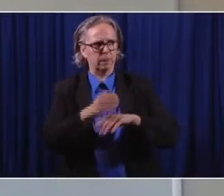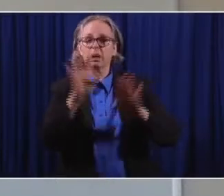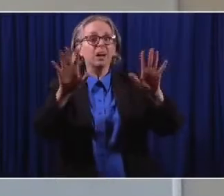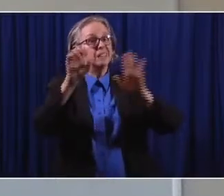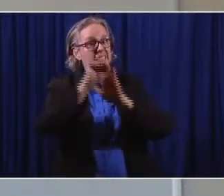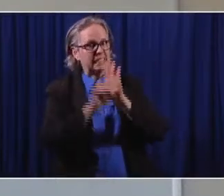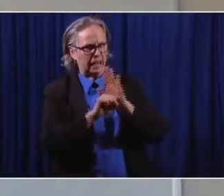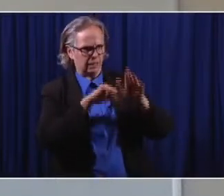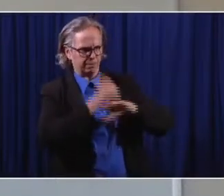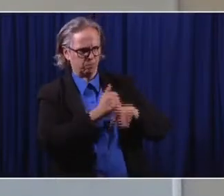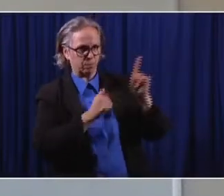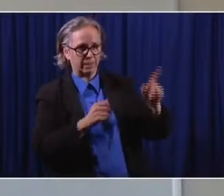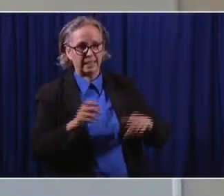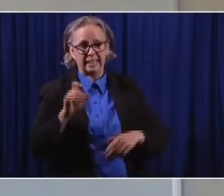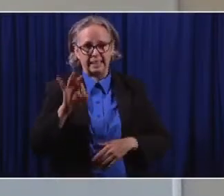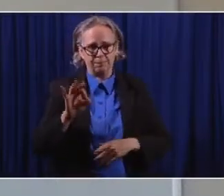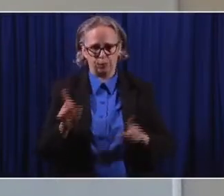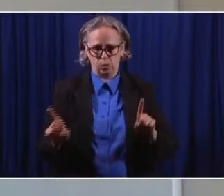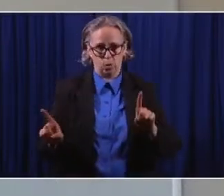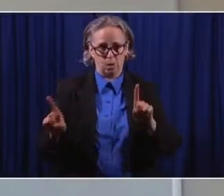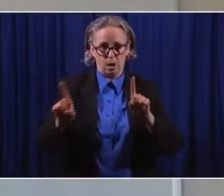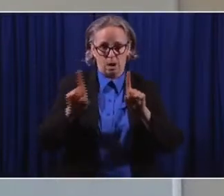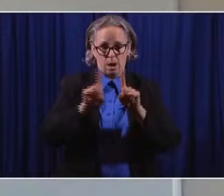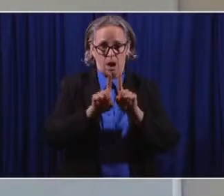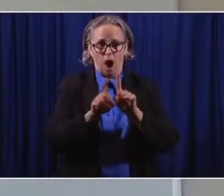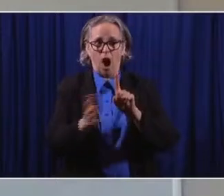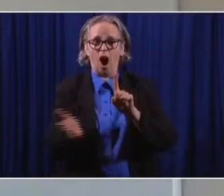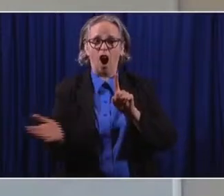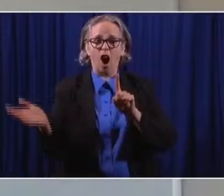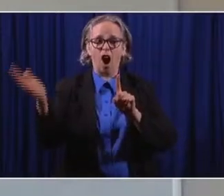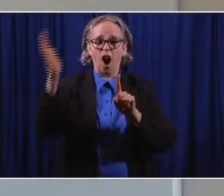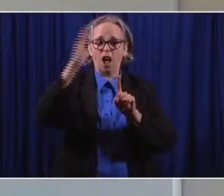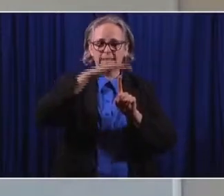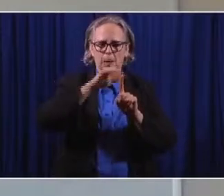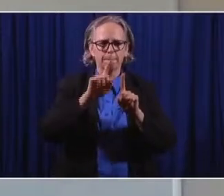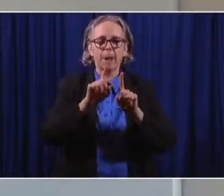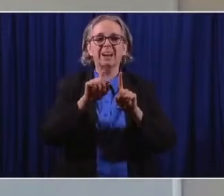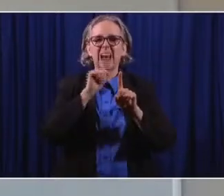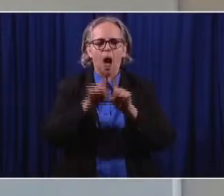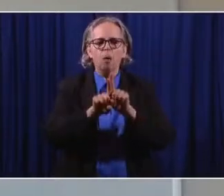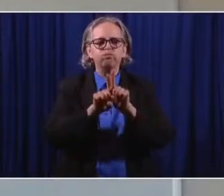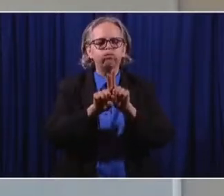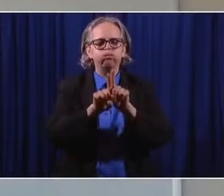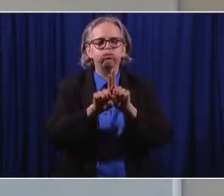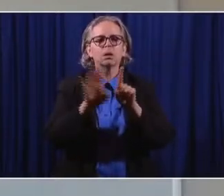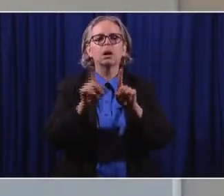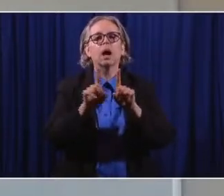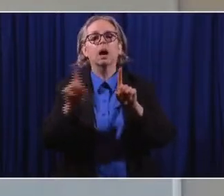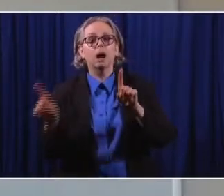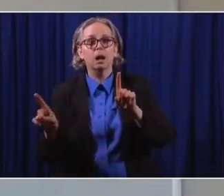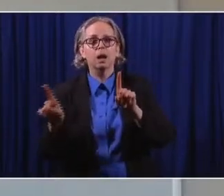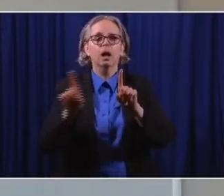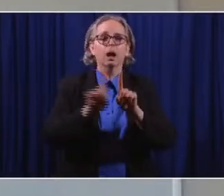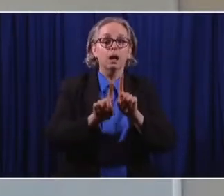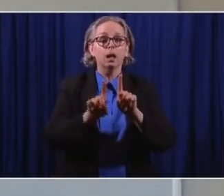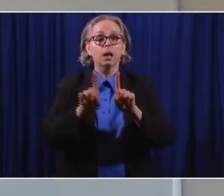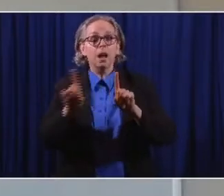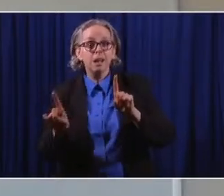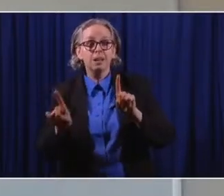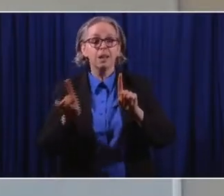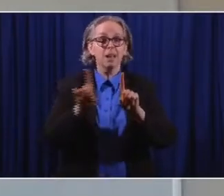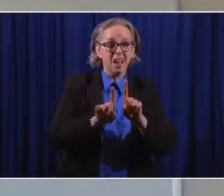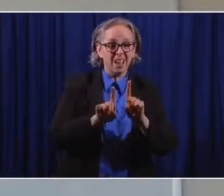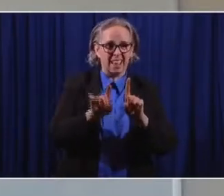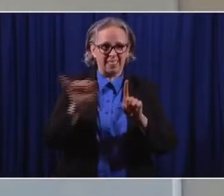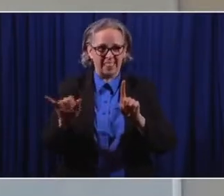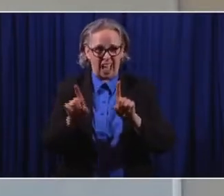day intermittently, it's really tough to say cumulatively, were you exposed for 15 minutes? Were you there for 15 Right. minutes within 6